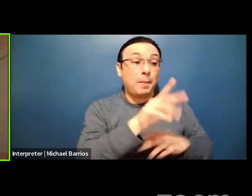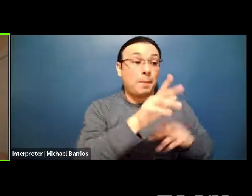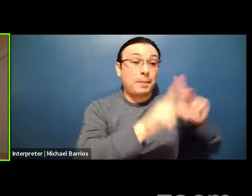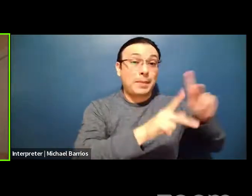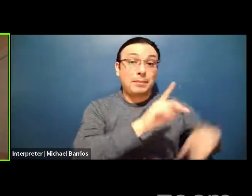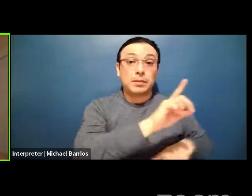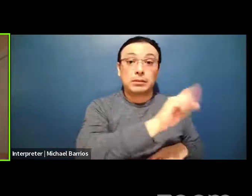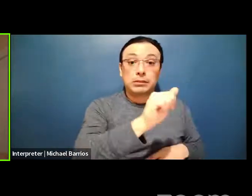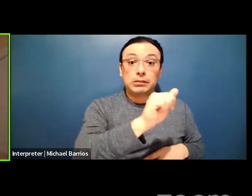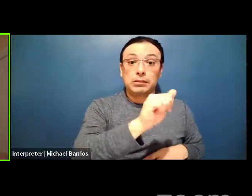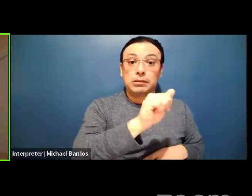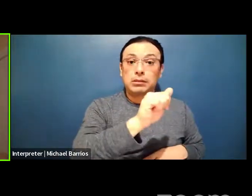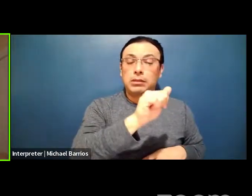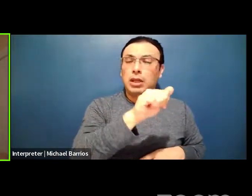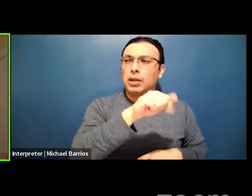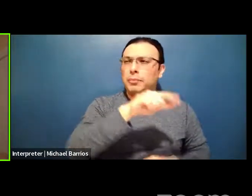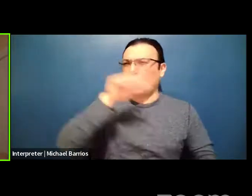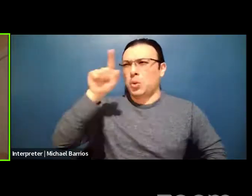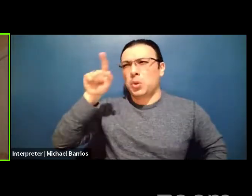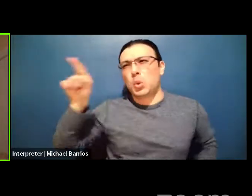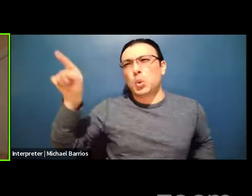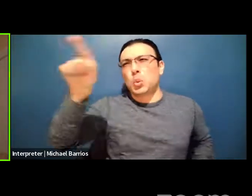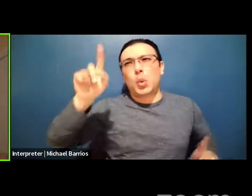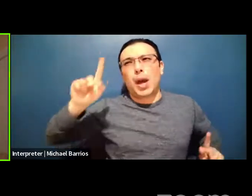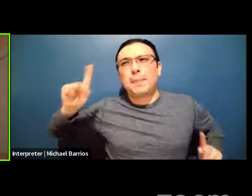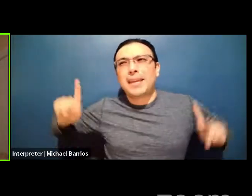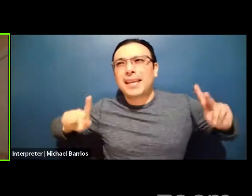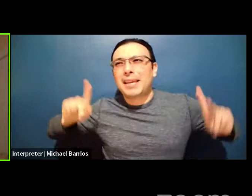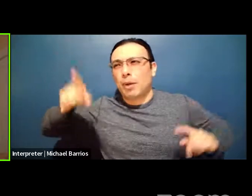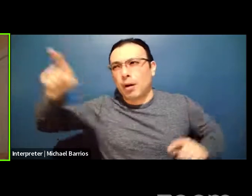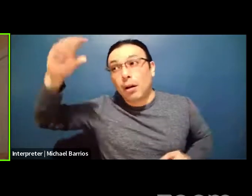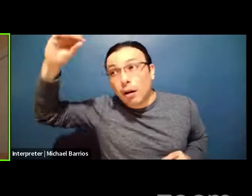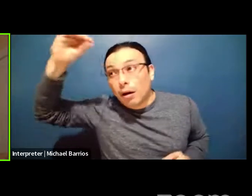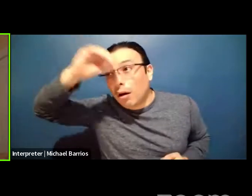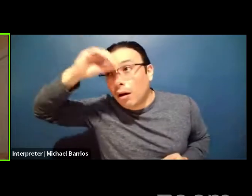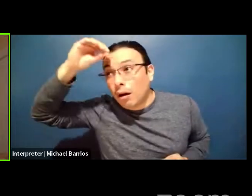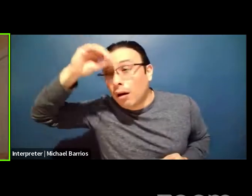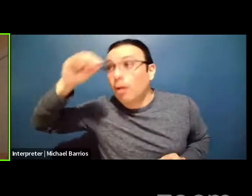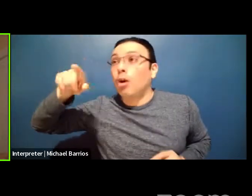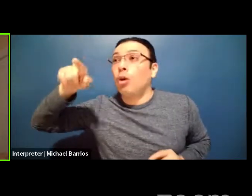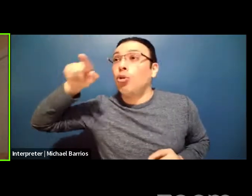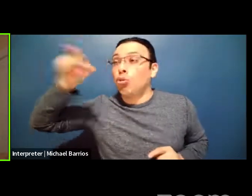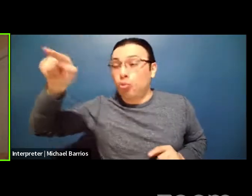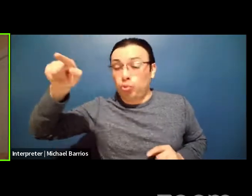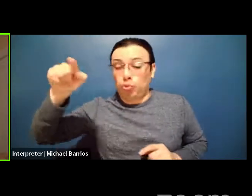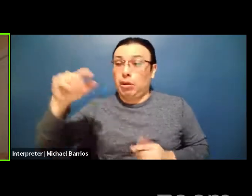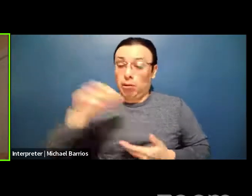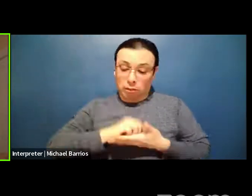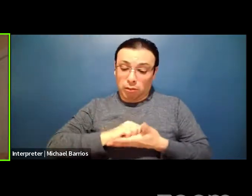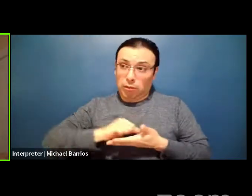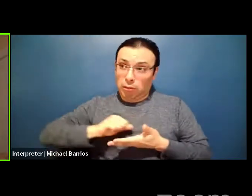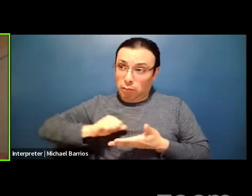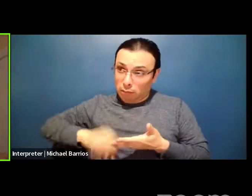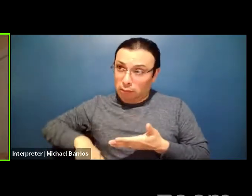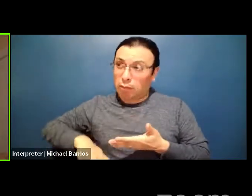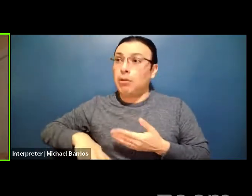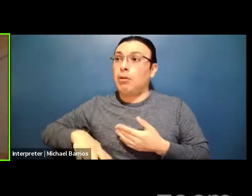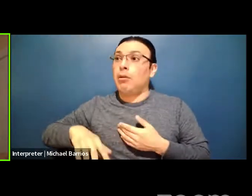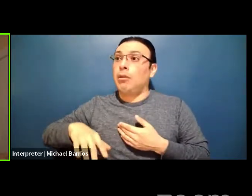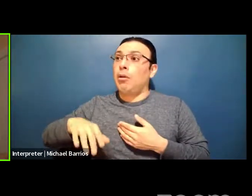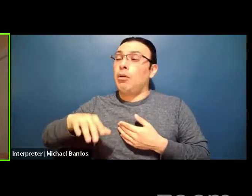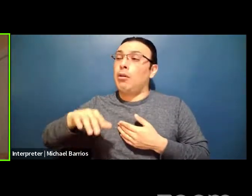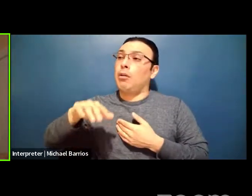what life with disability is really like, are making an ethical mistake when you refuse to